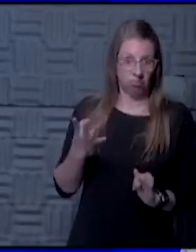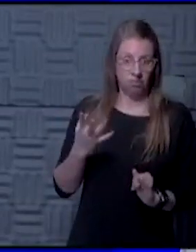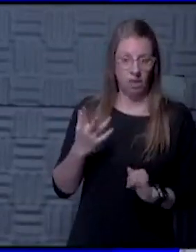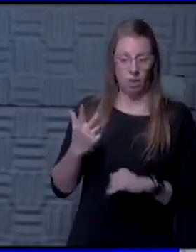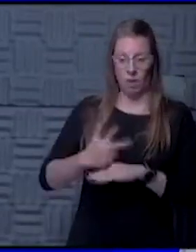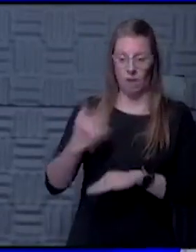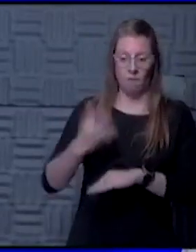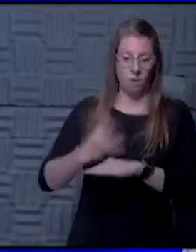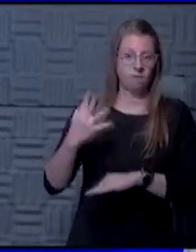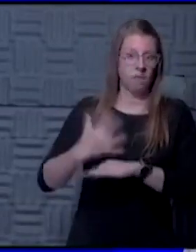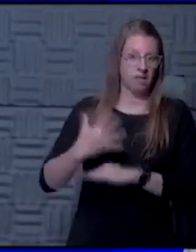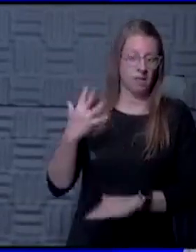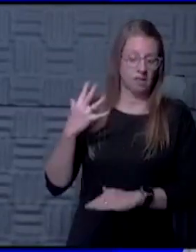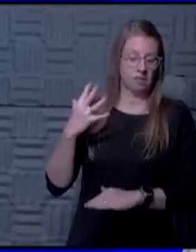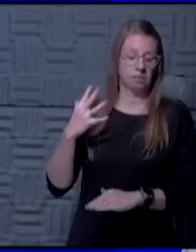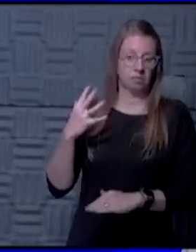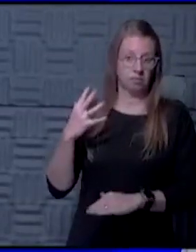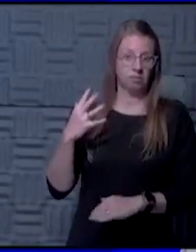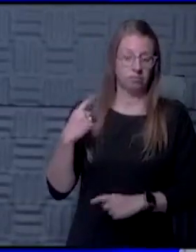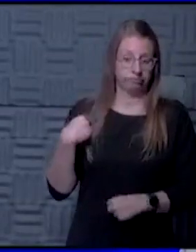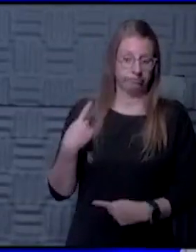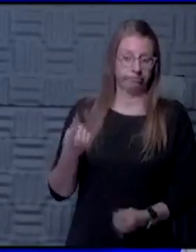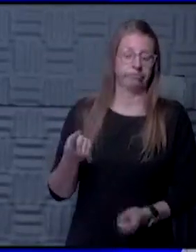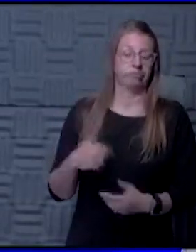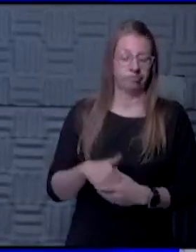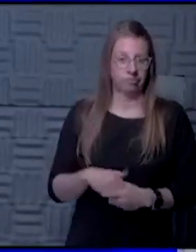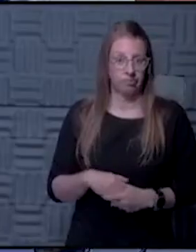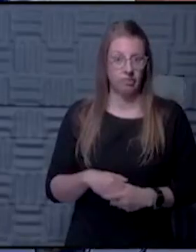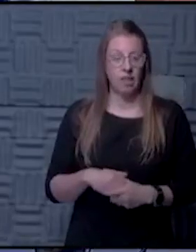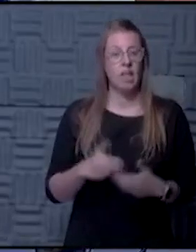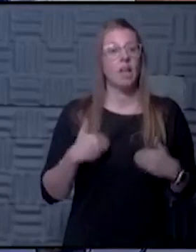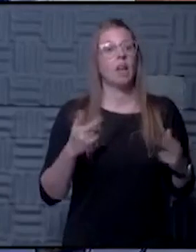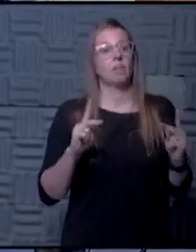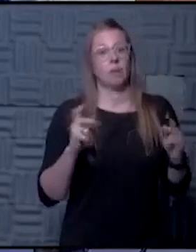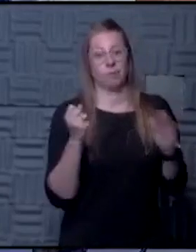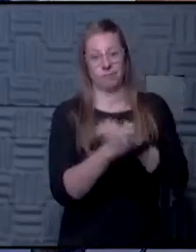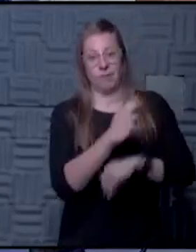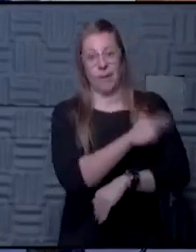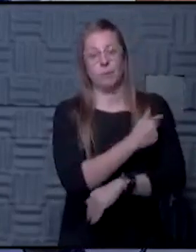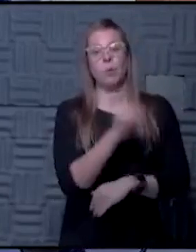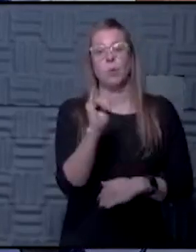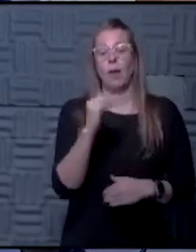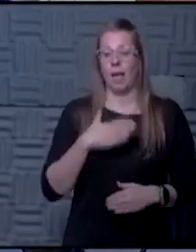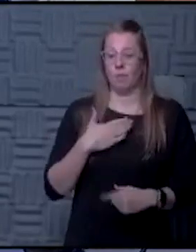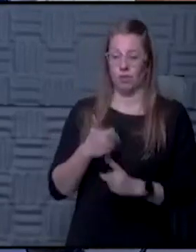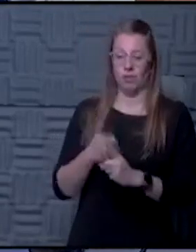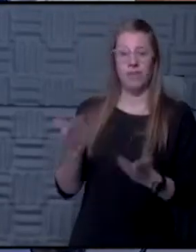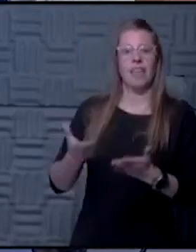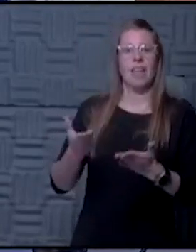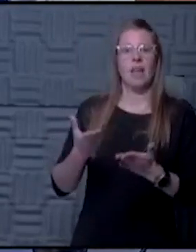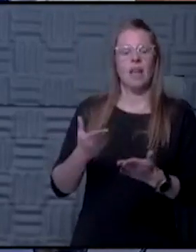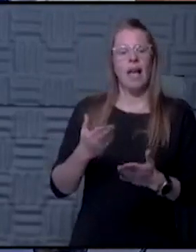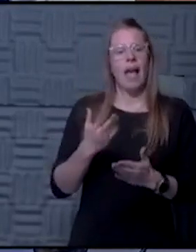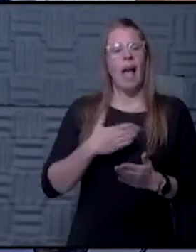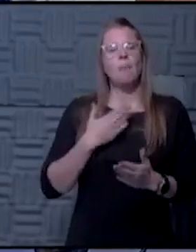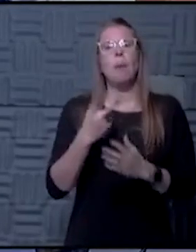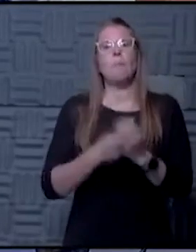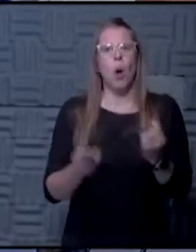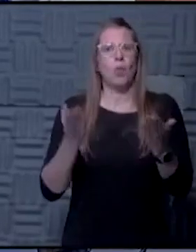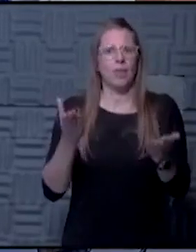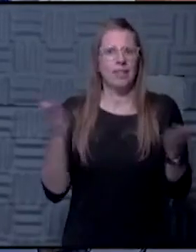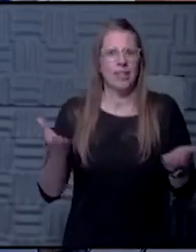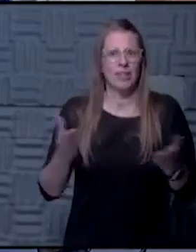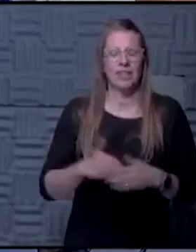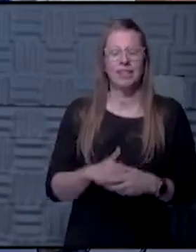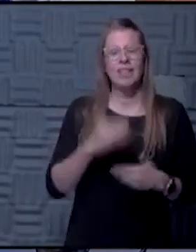3, 4, 5 days as well, like you said. So, and we see young people hospitalized, so we're glad you're here. We're glad you're both here. Yes. And